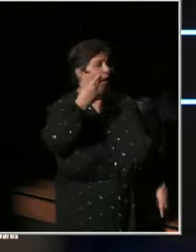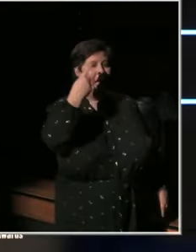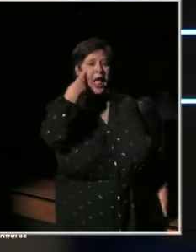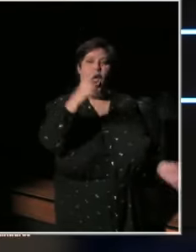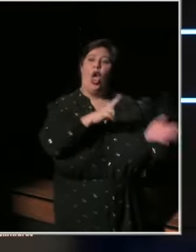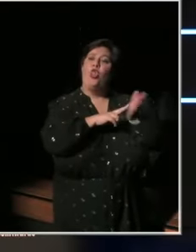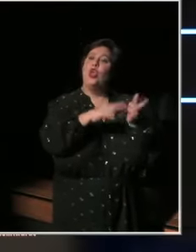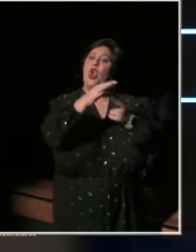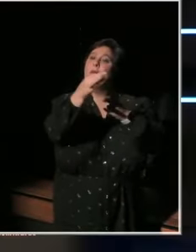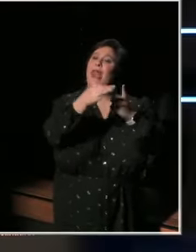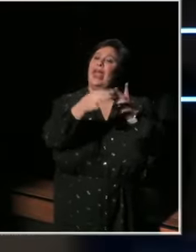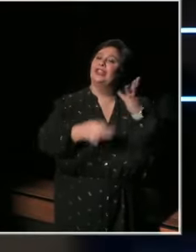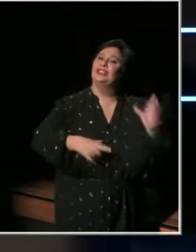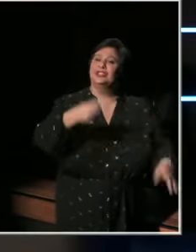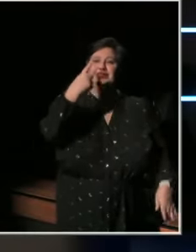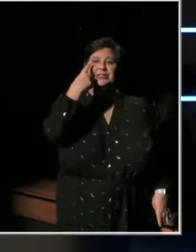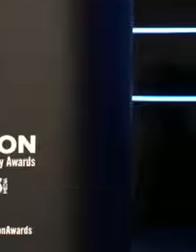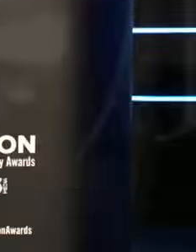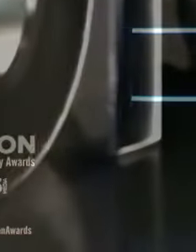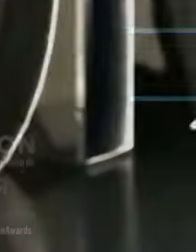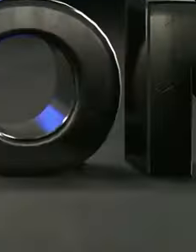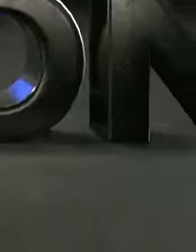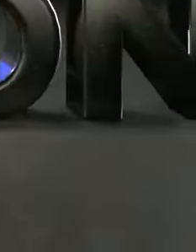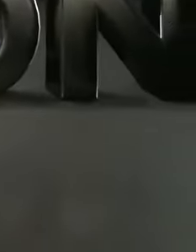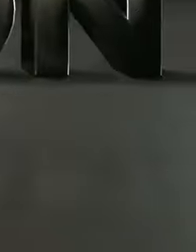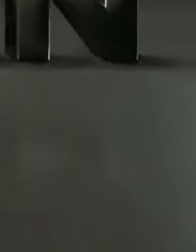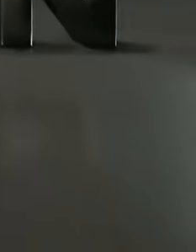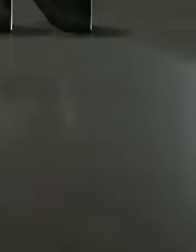The nominations.